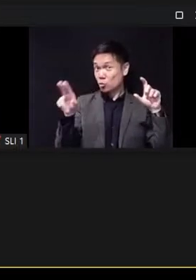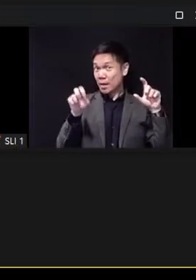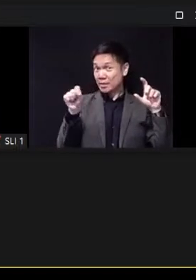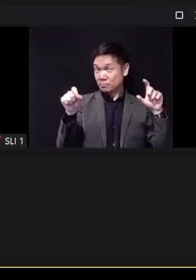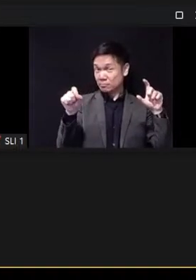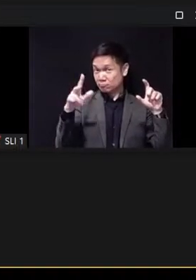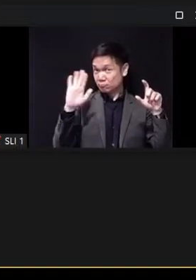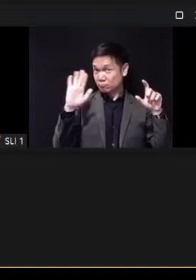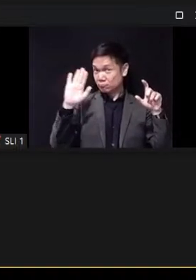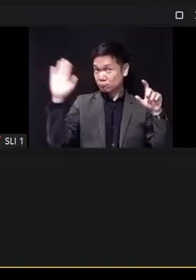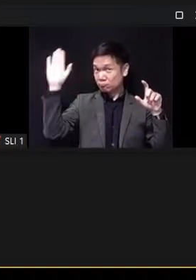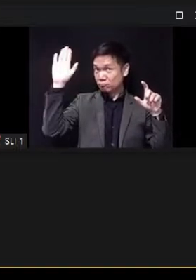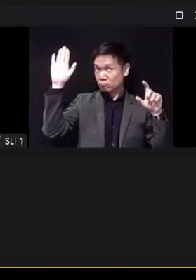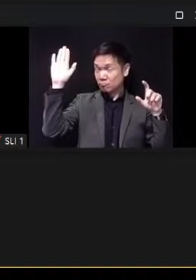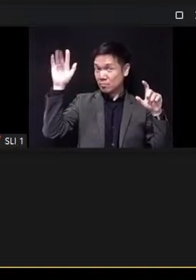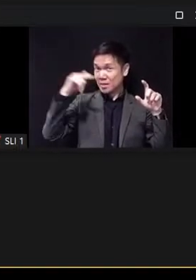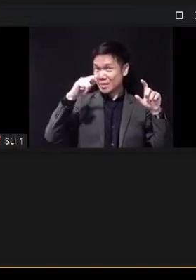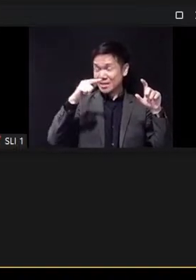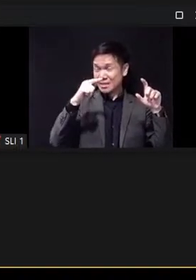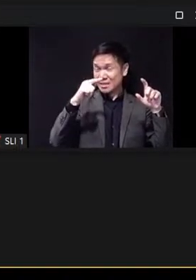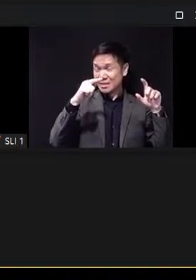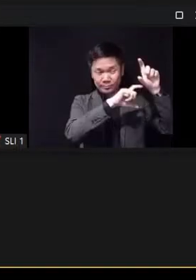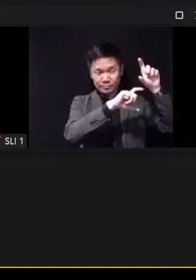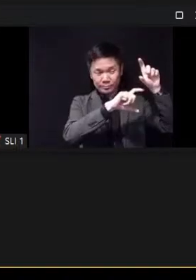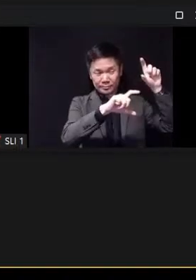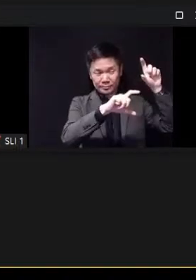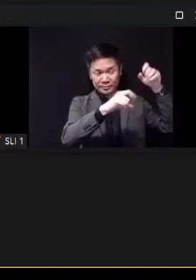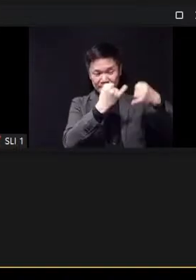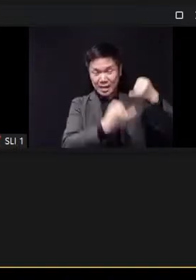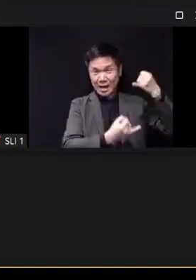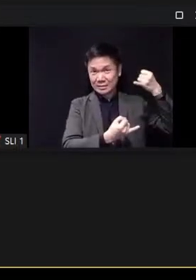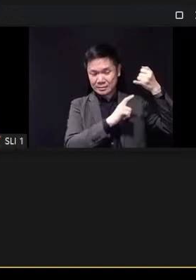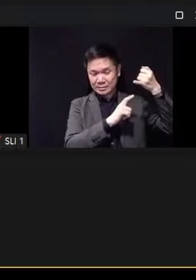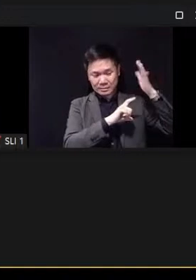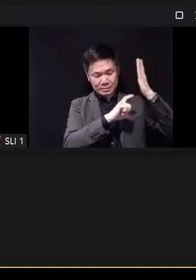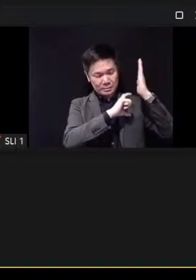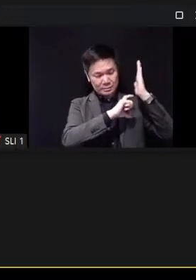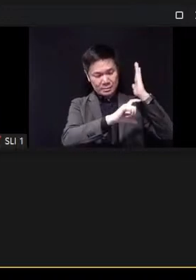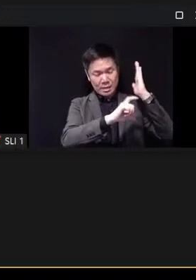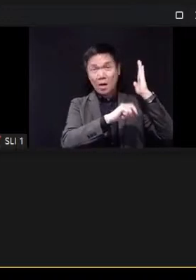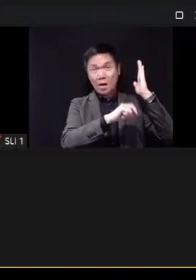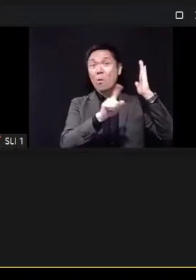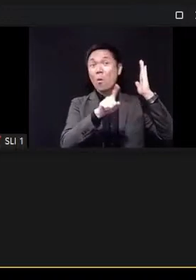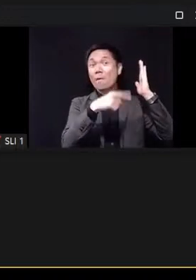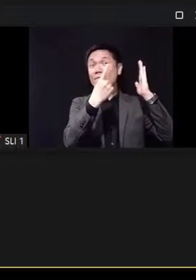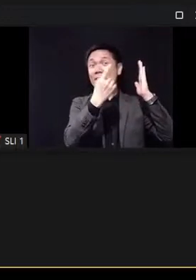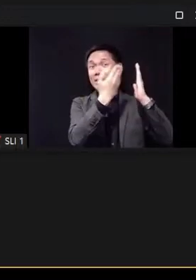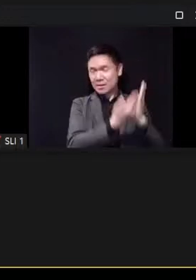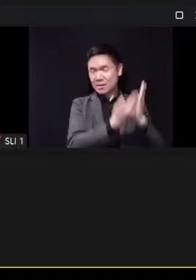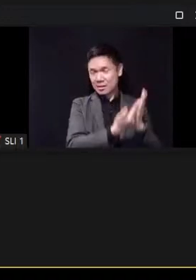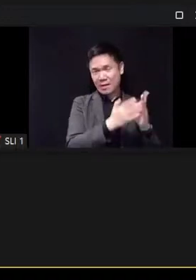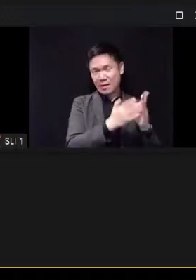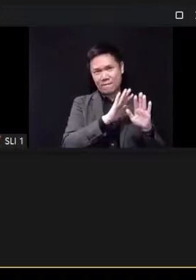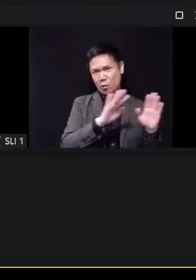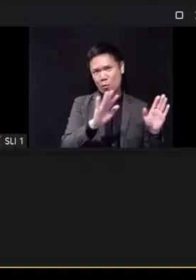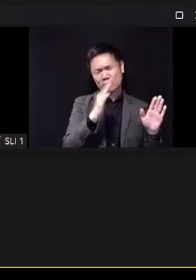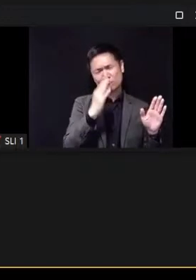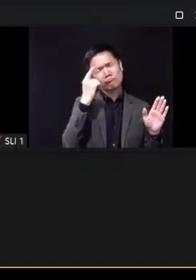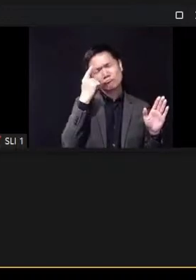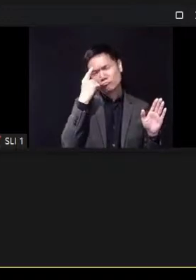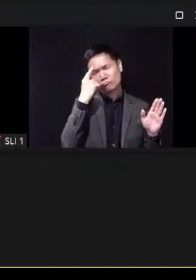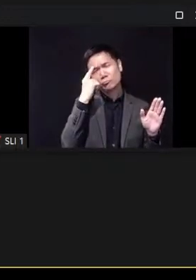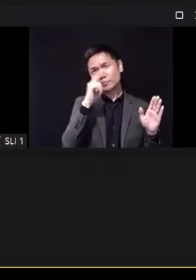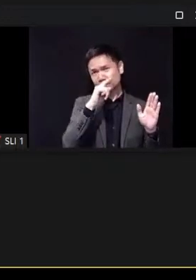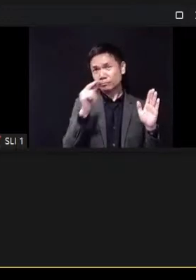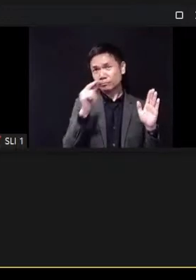America, where the last part of recommendation 1 actually already considers